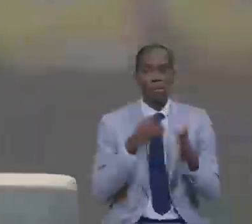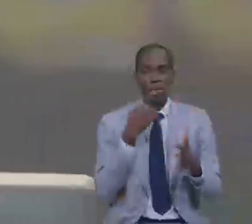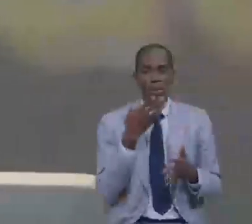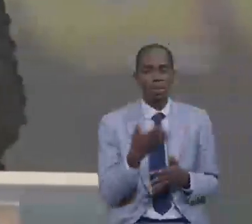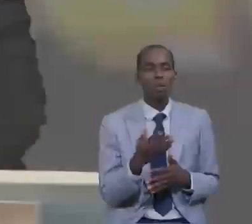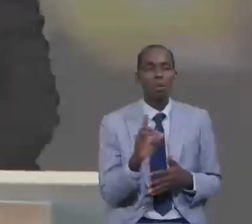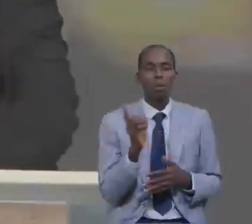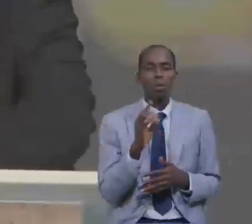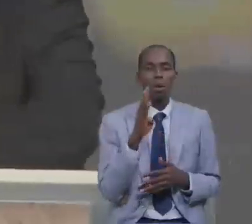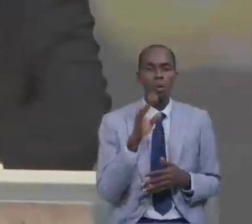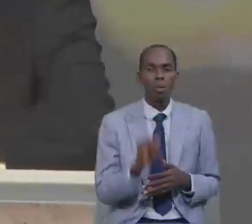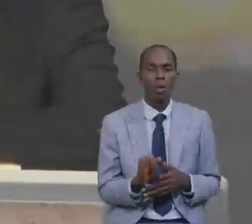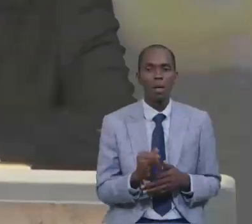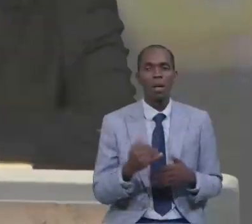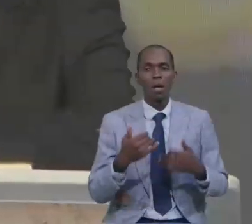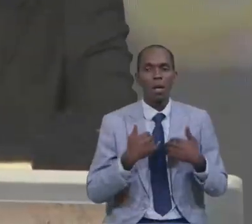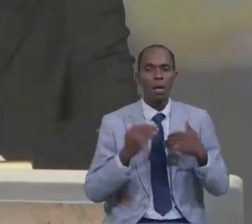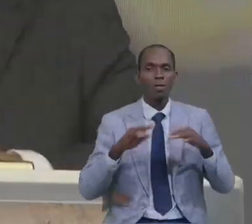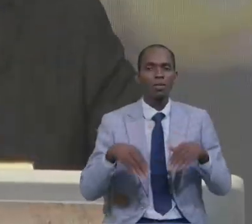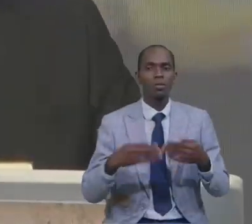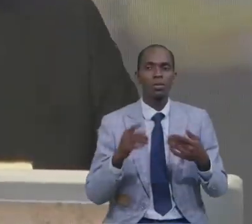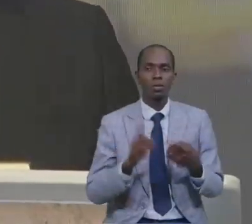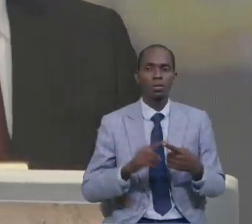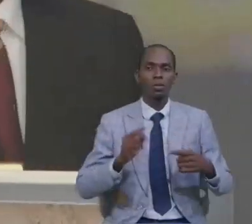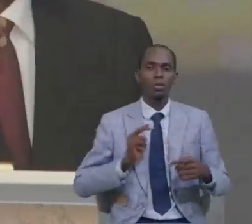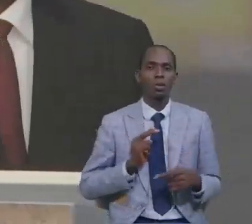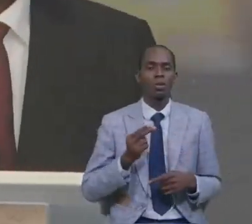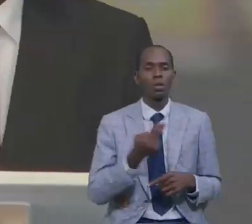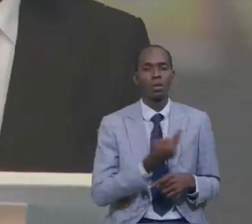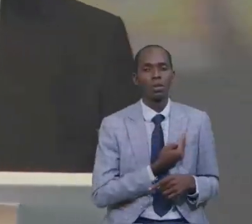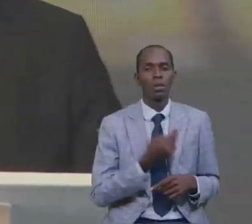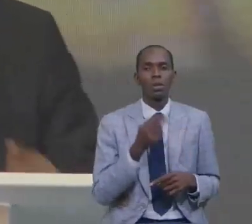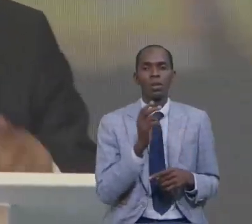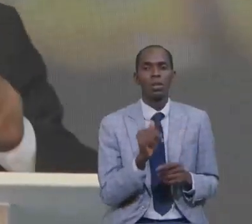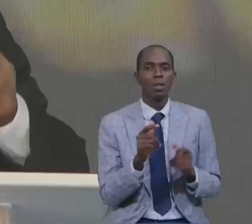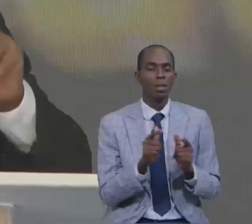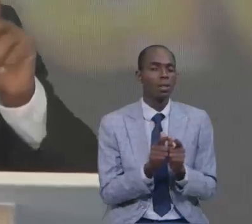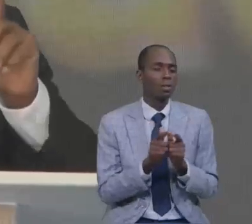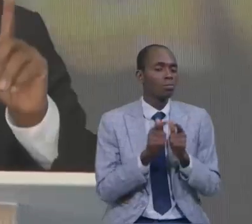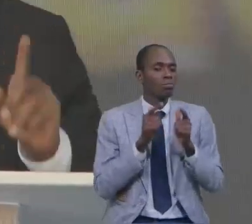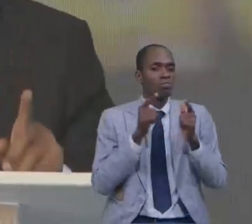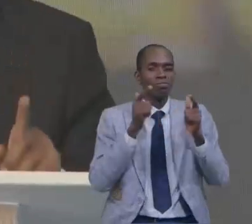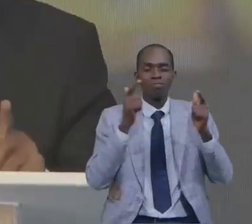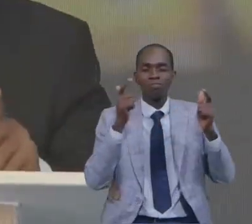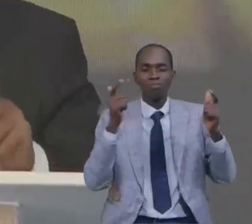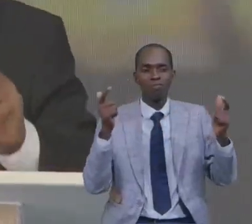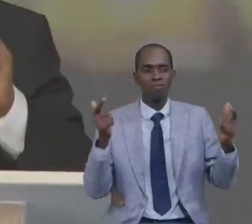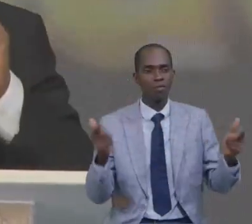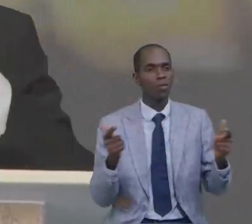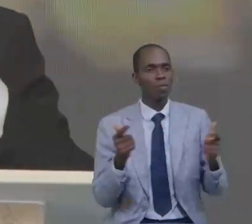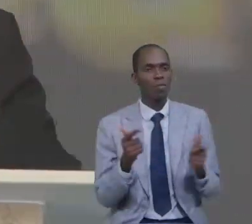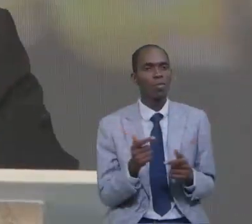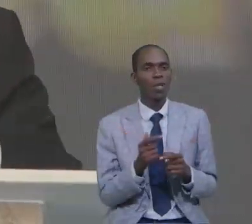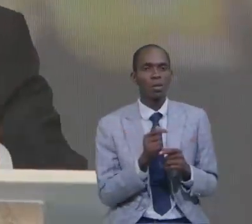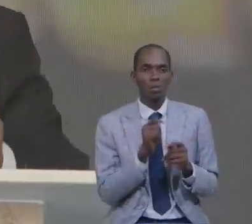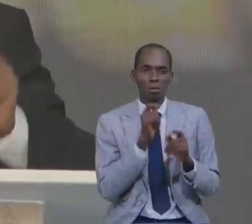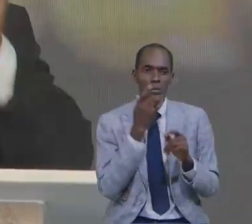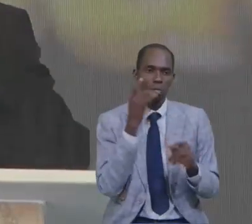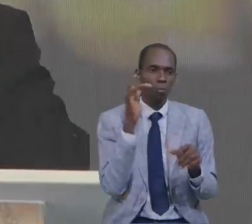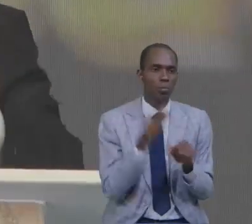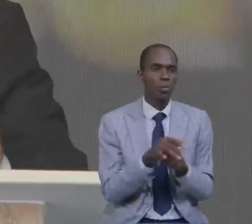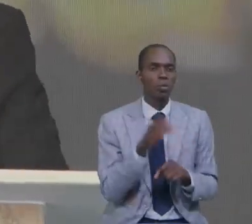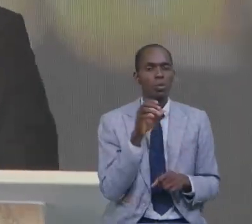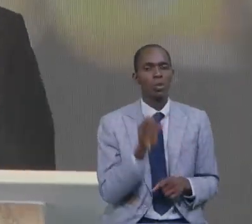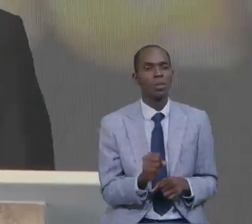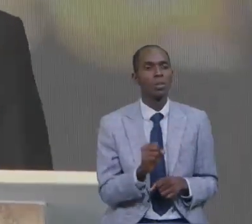and precious promises, that by these ye might be partakers of the